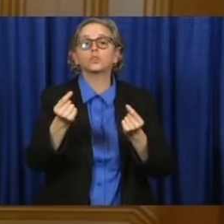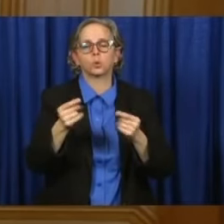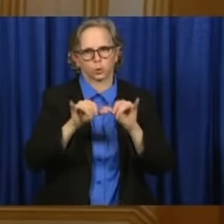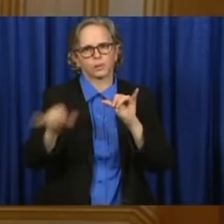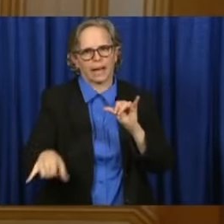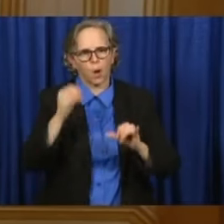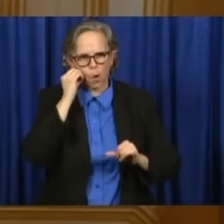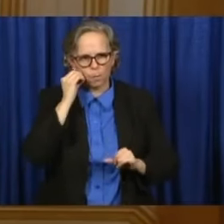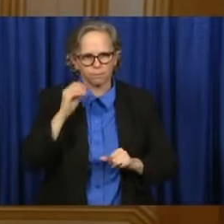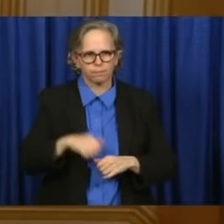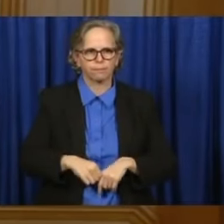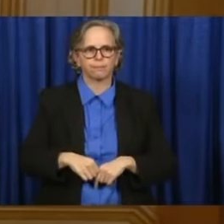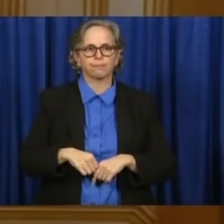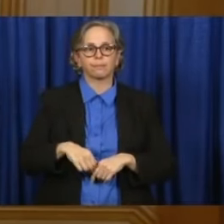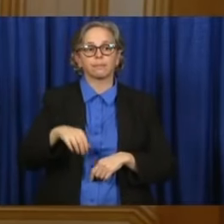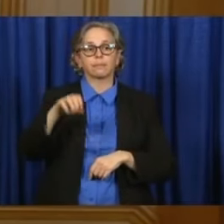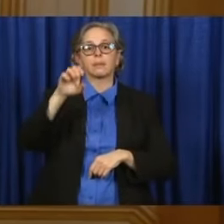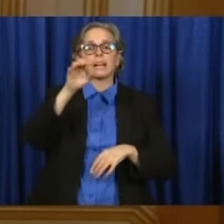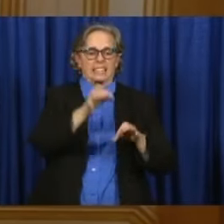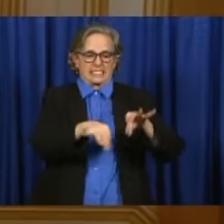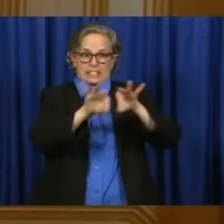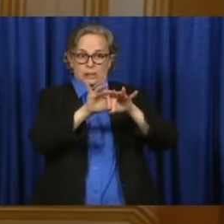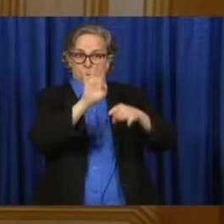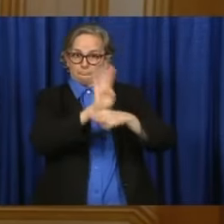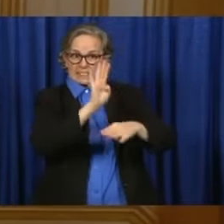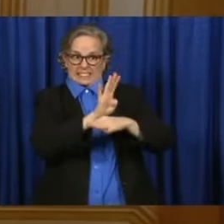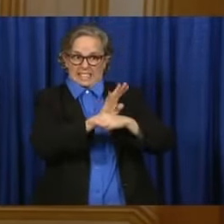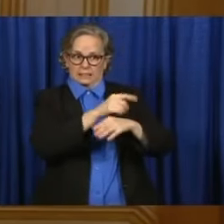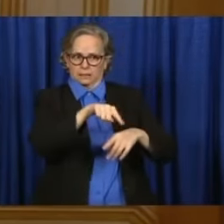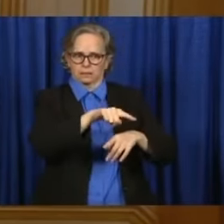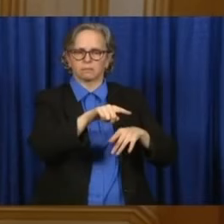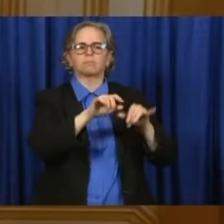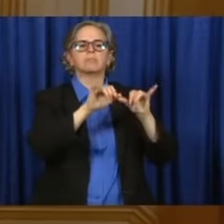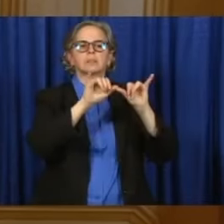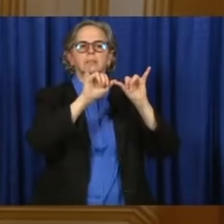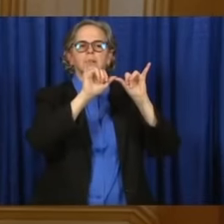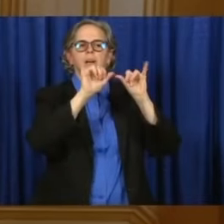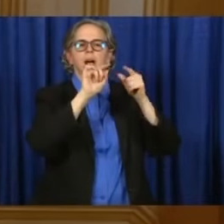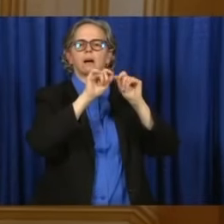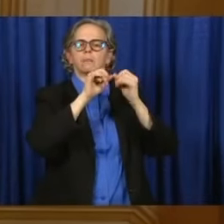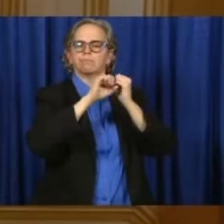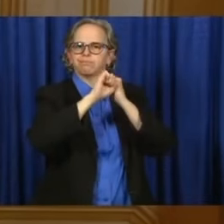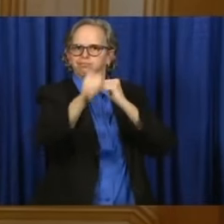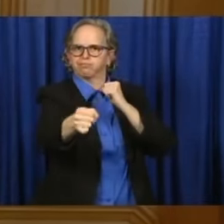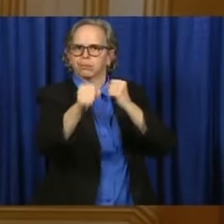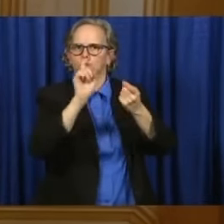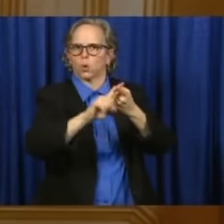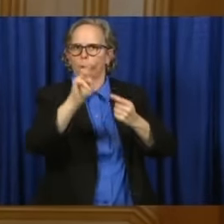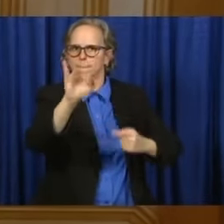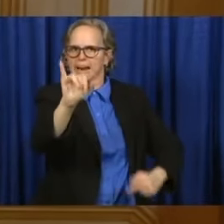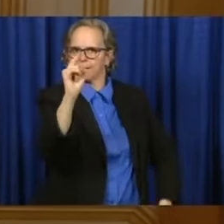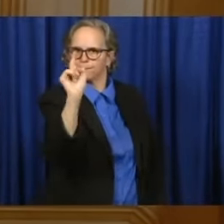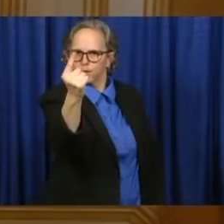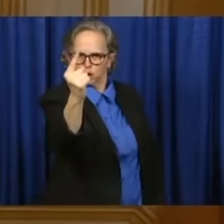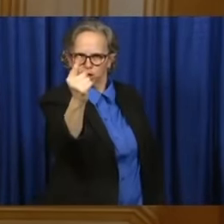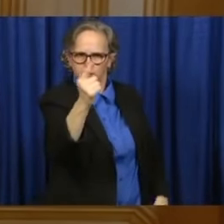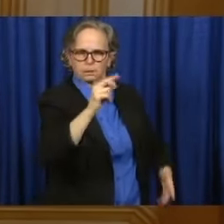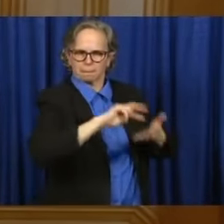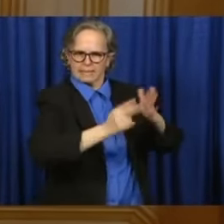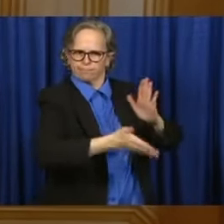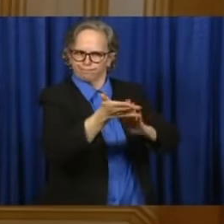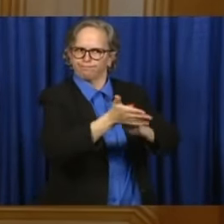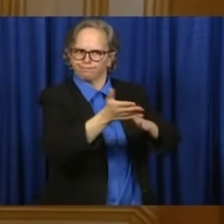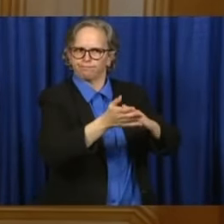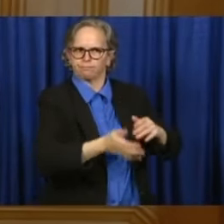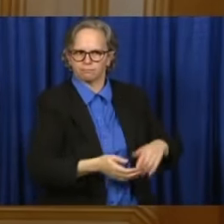and it will extend till May 1st. This coincides with what we have done in regard to our schools.